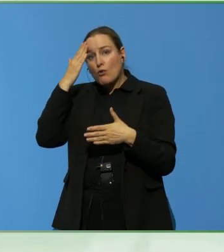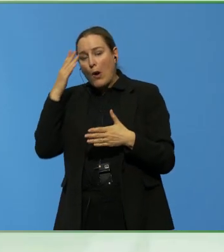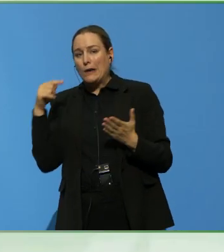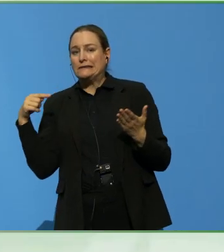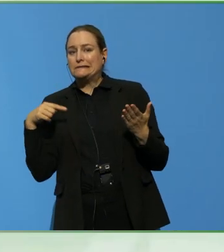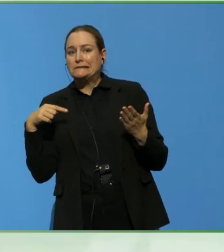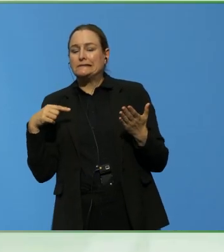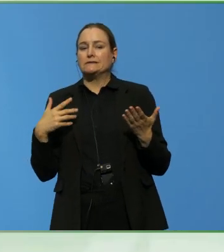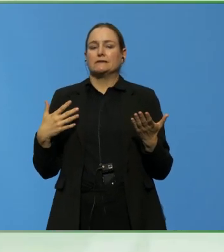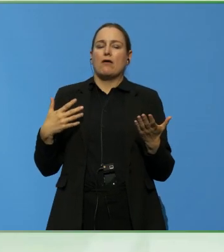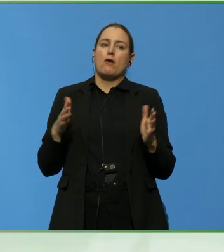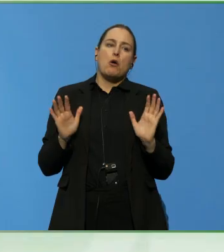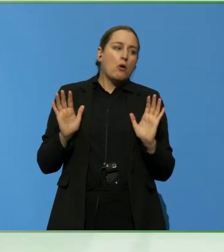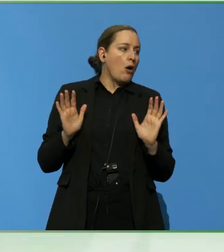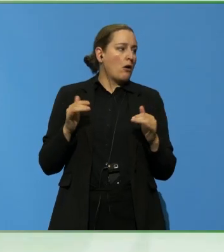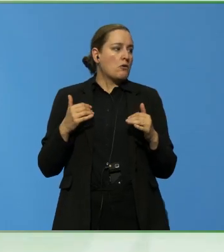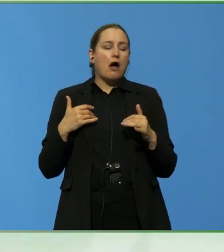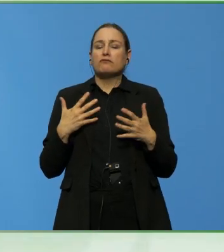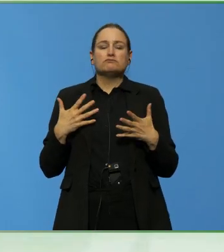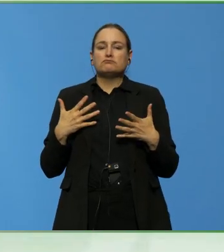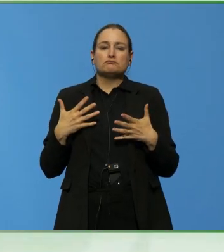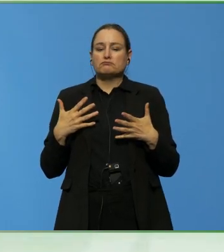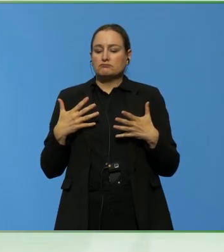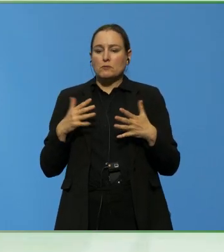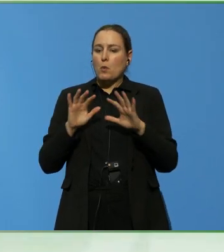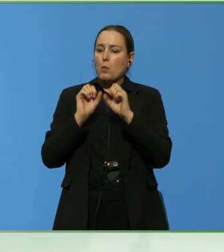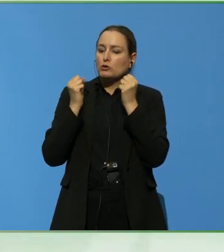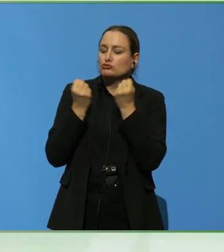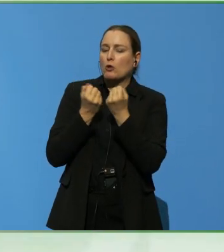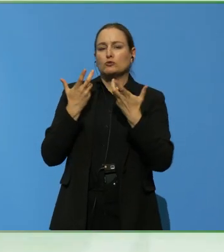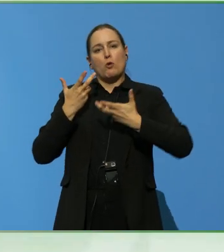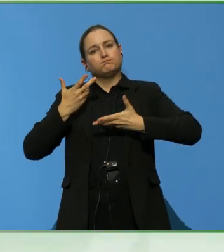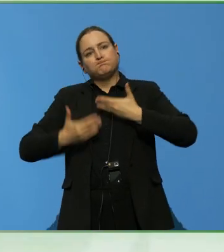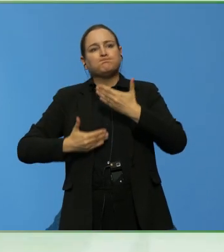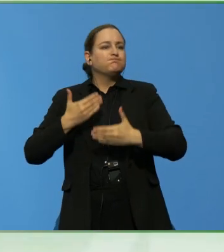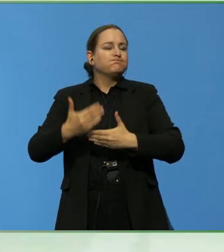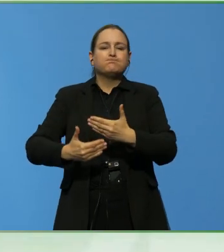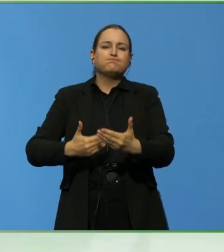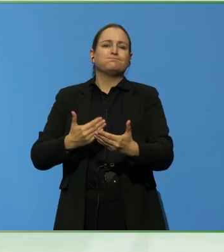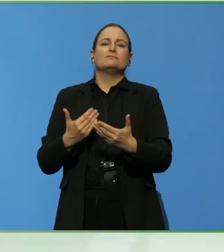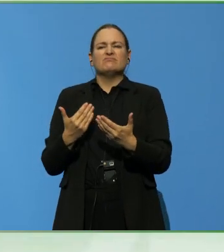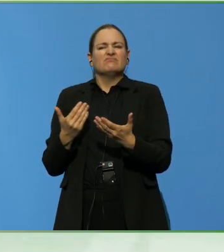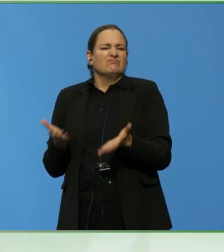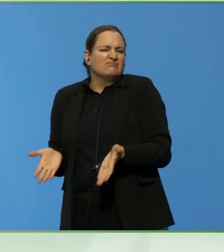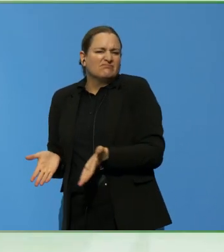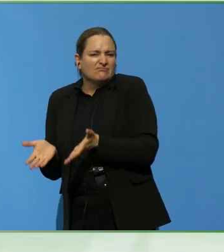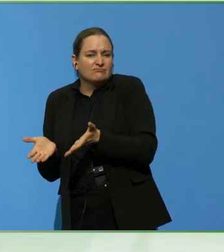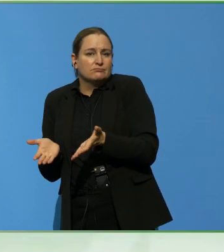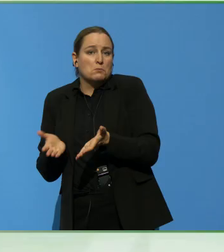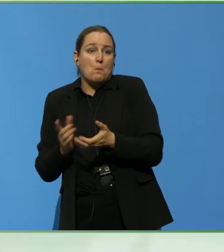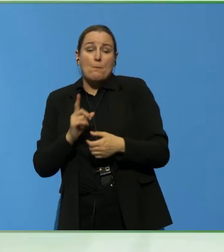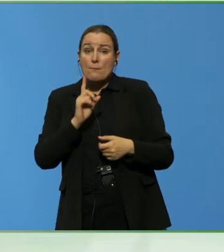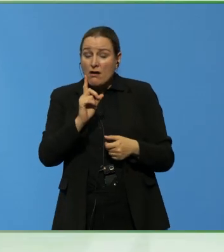know, specific trainings or any other kind of event or seminars, but I think it's also important